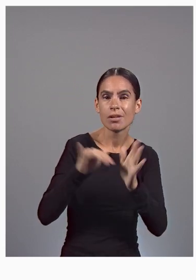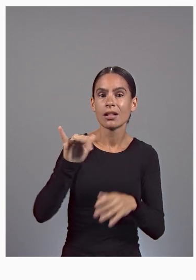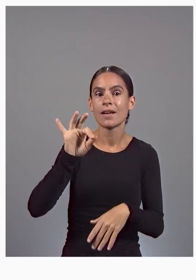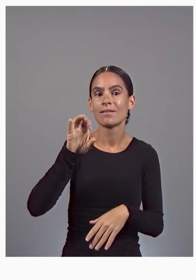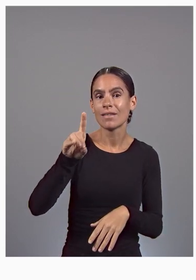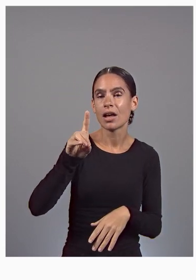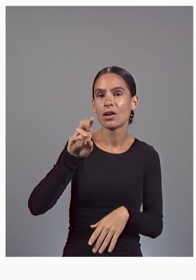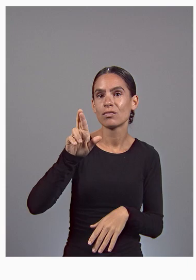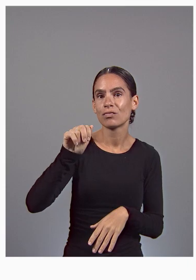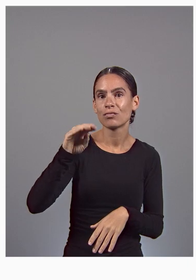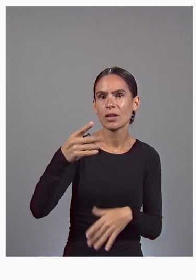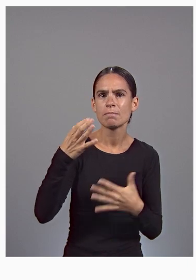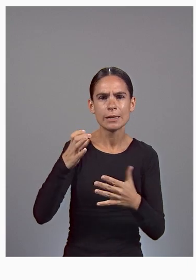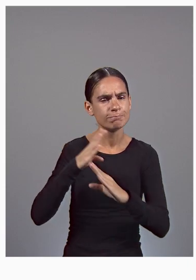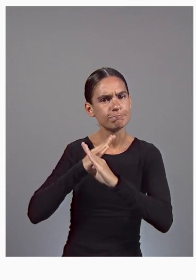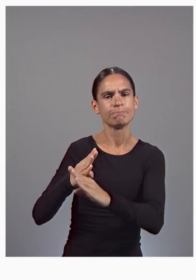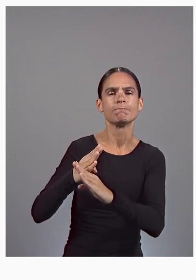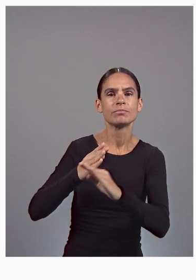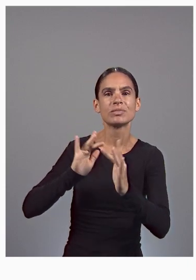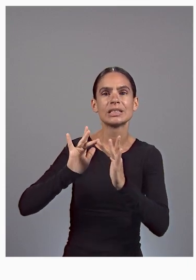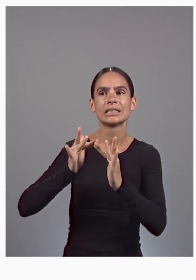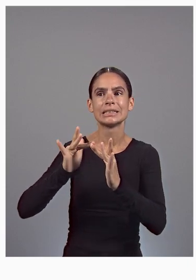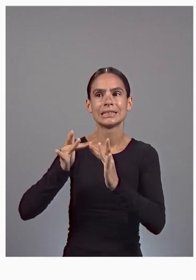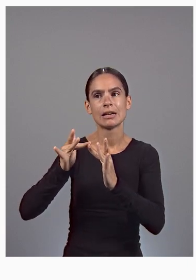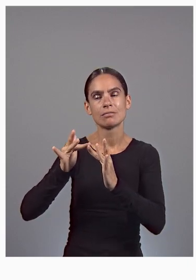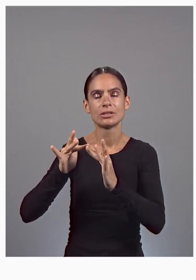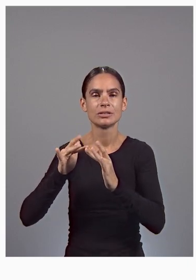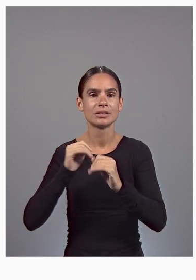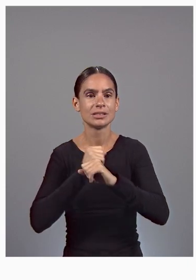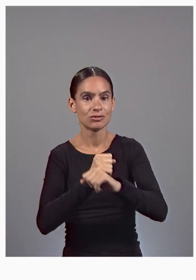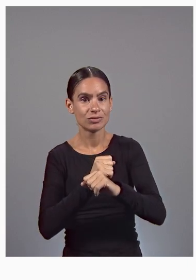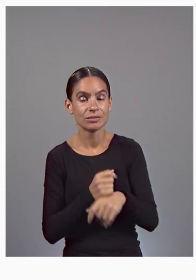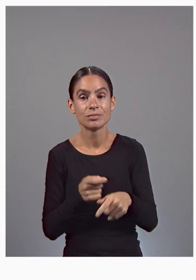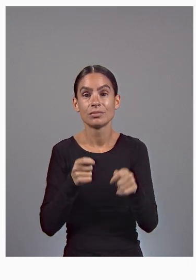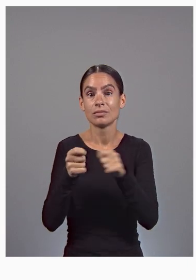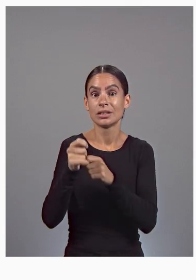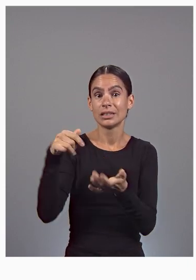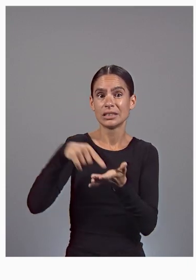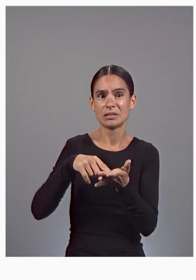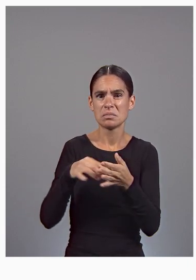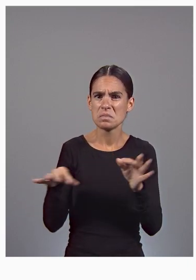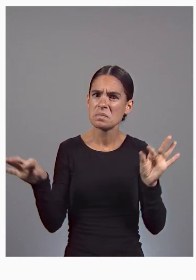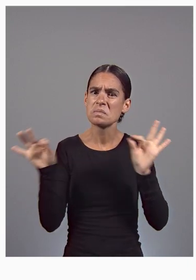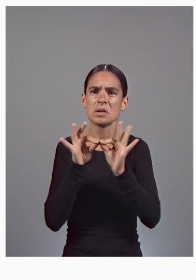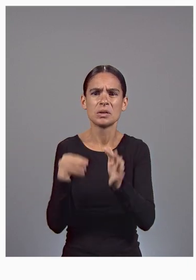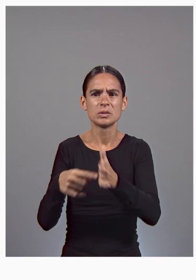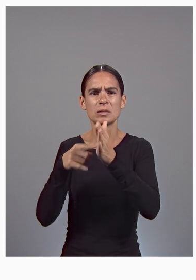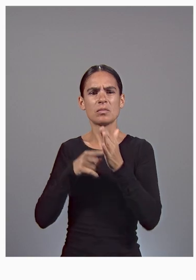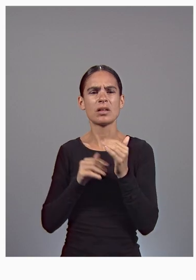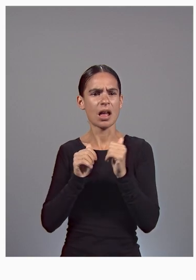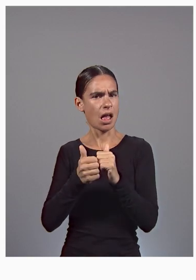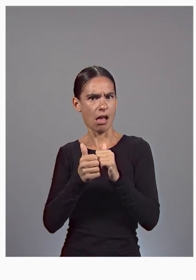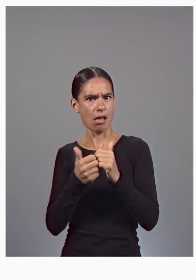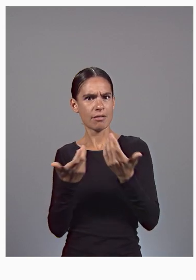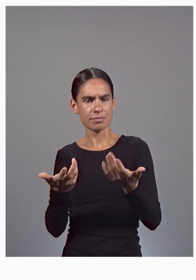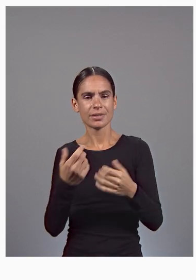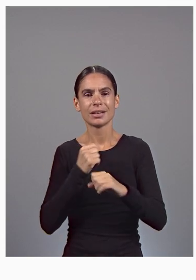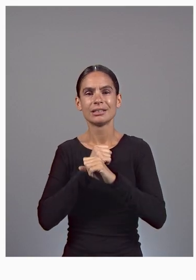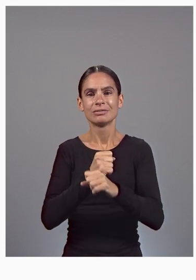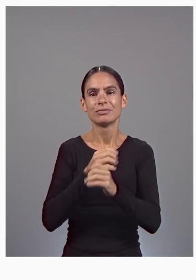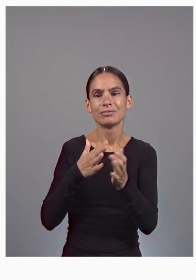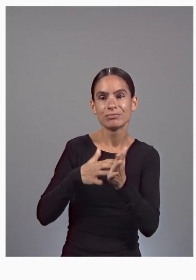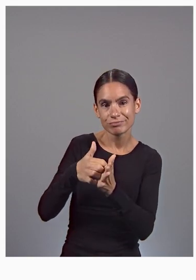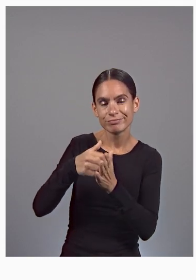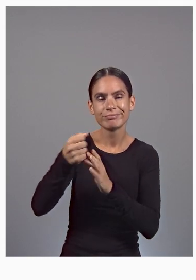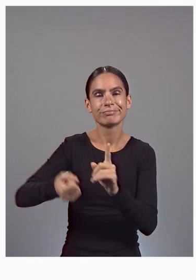cybersecurity. Regulations like these are super important and show us just how deeply security vulnerabilities impact our